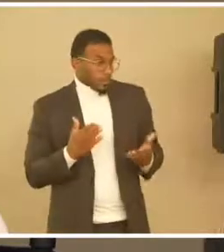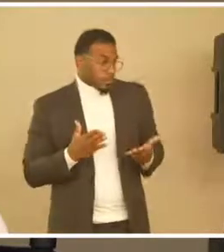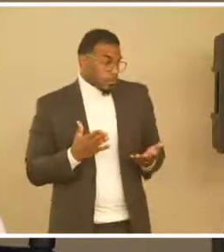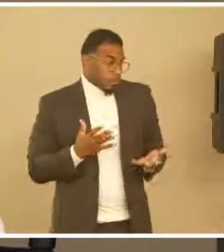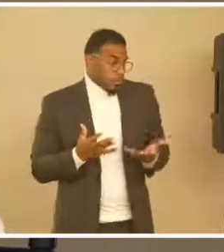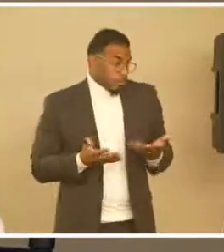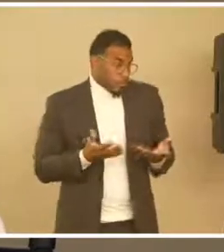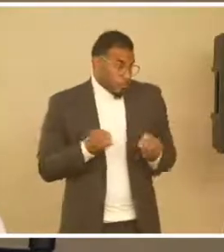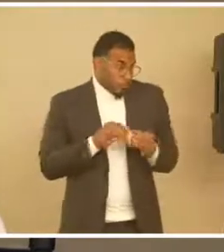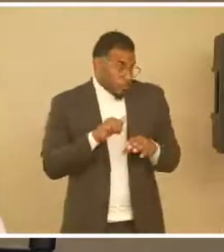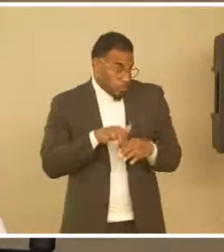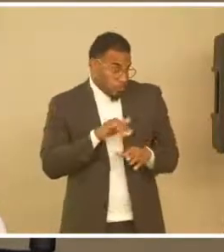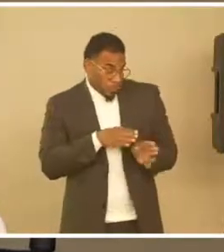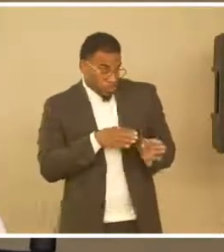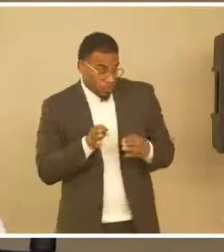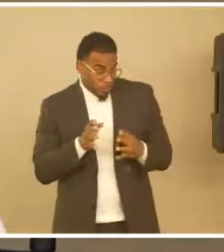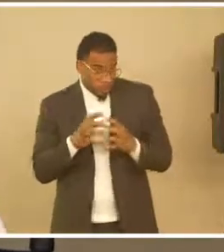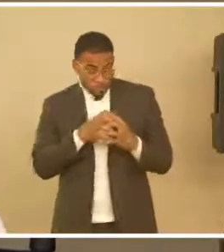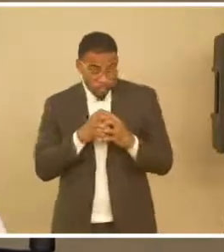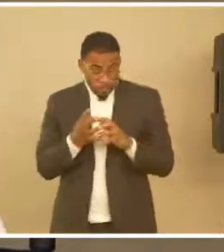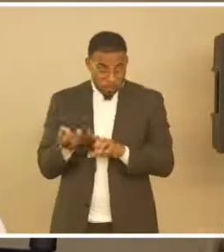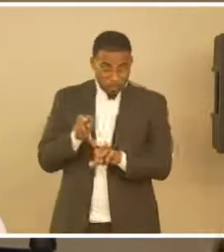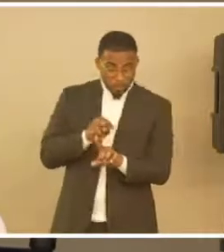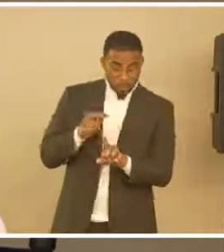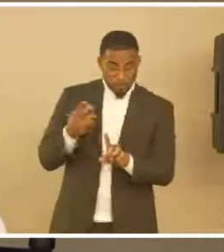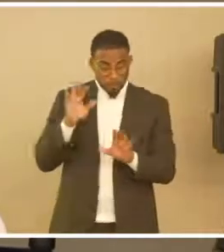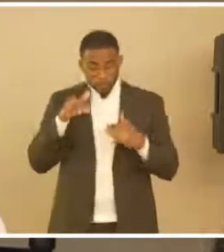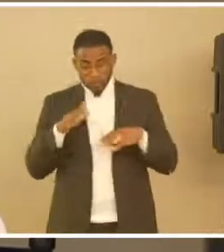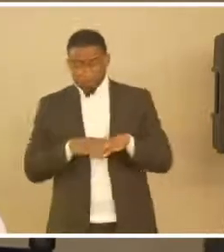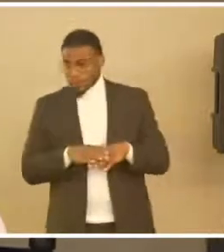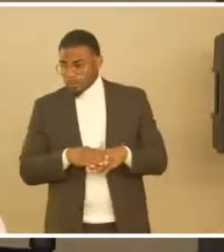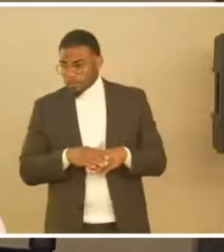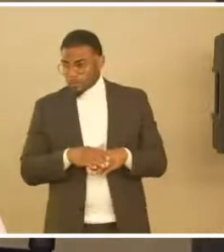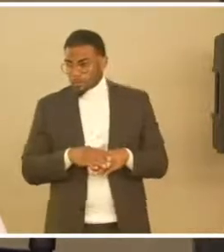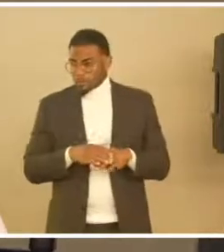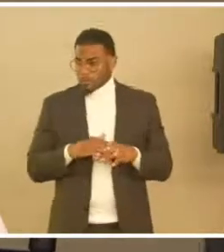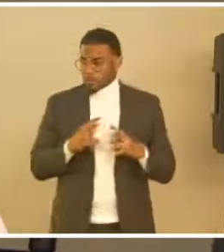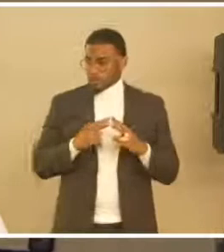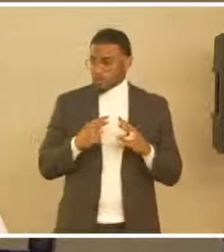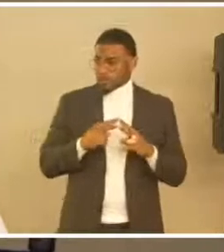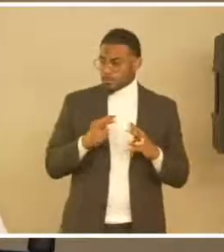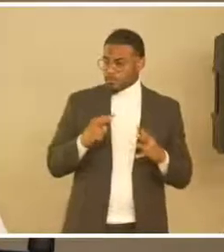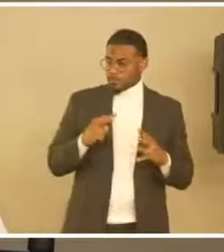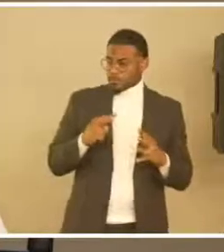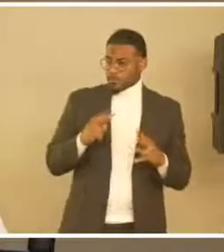maybe more intersectional perspective, focusing on the very